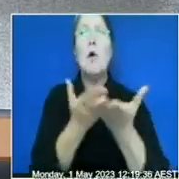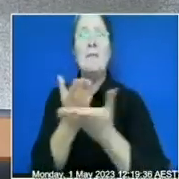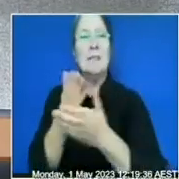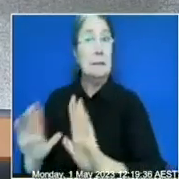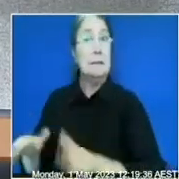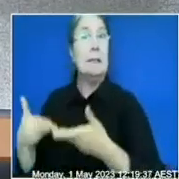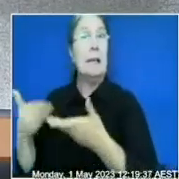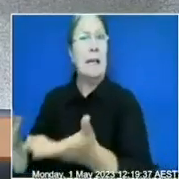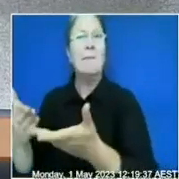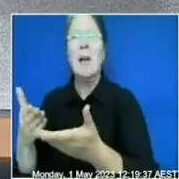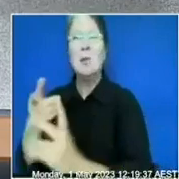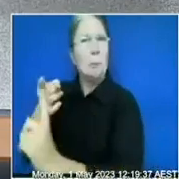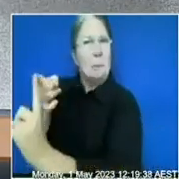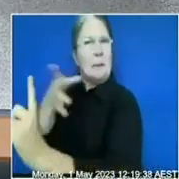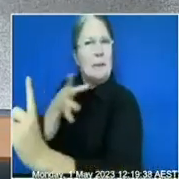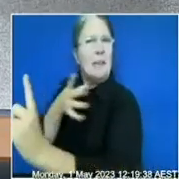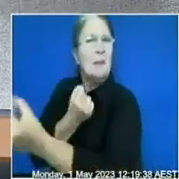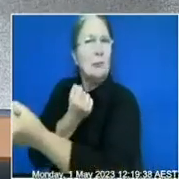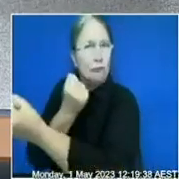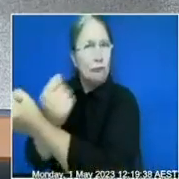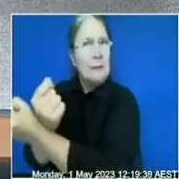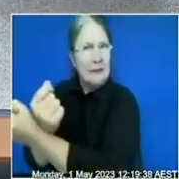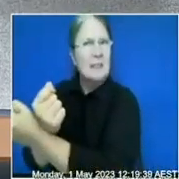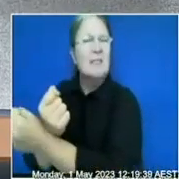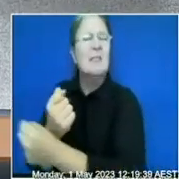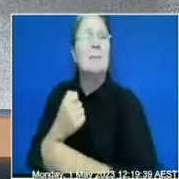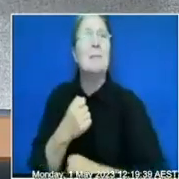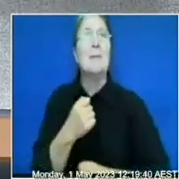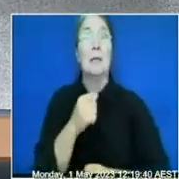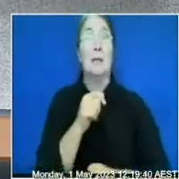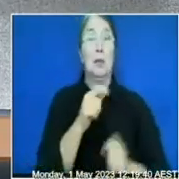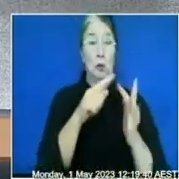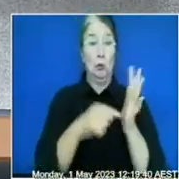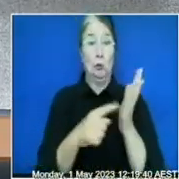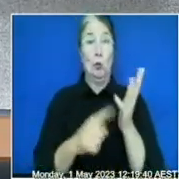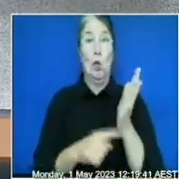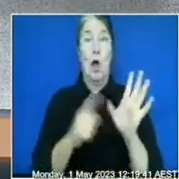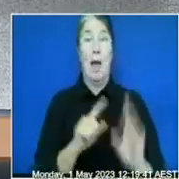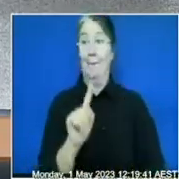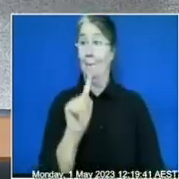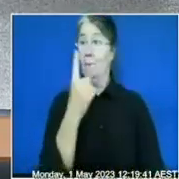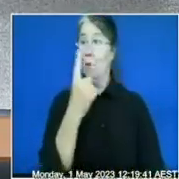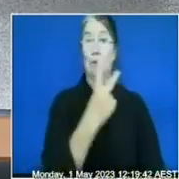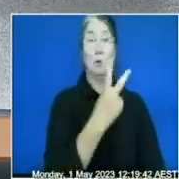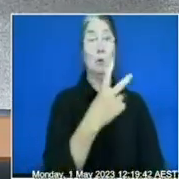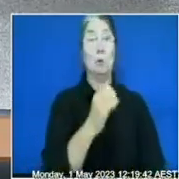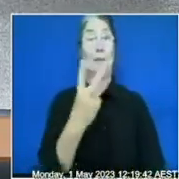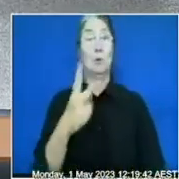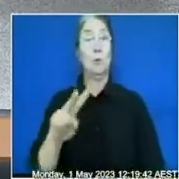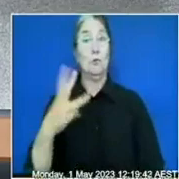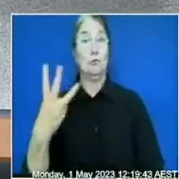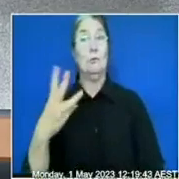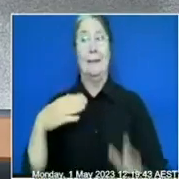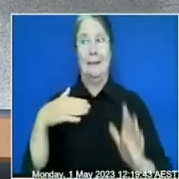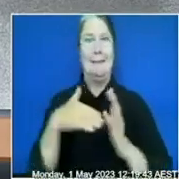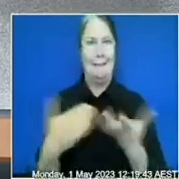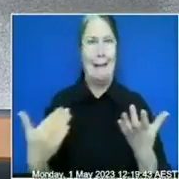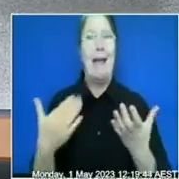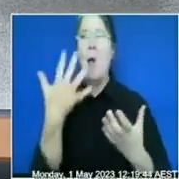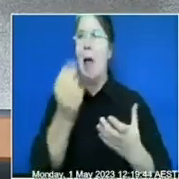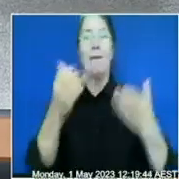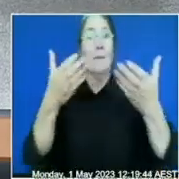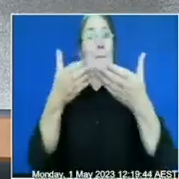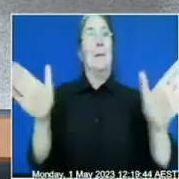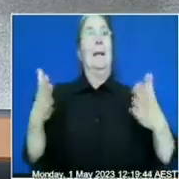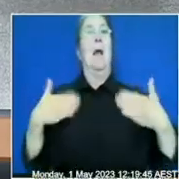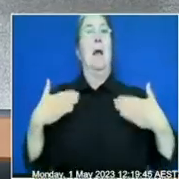now be a public health service. So Western Health will be providing health services into the Dame